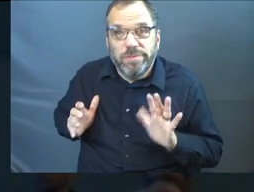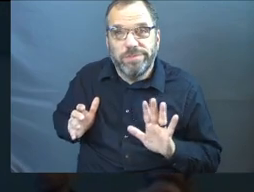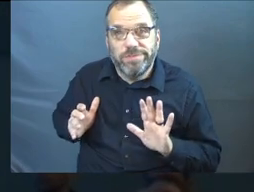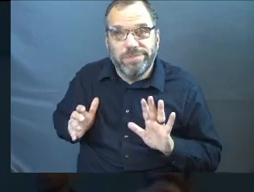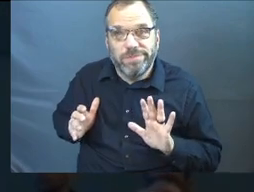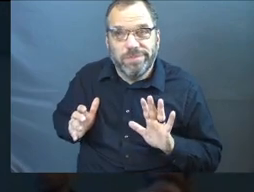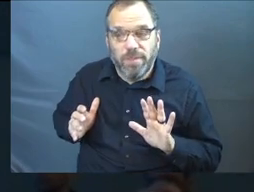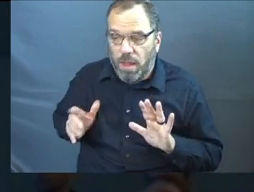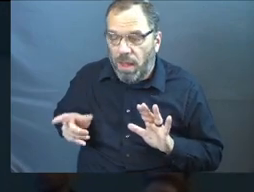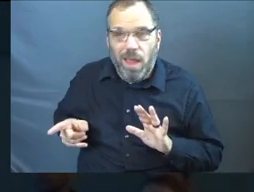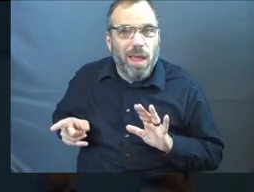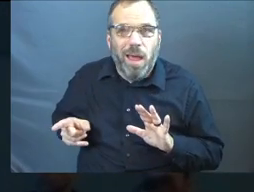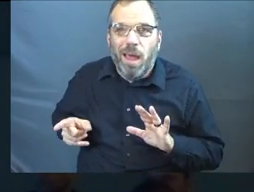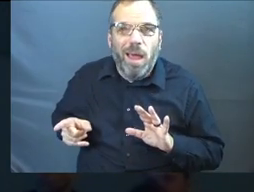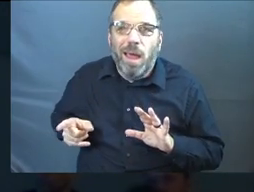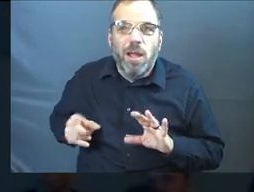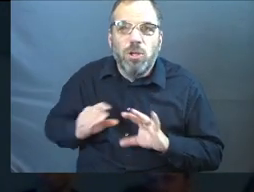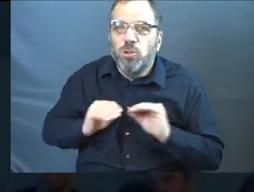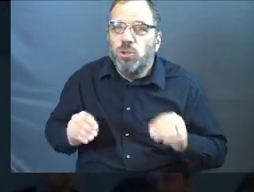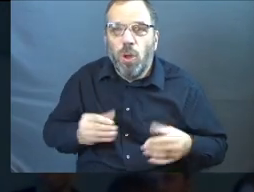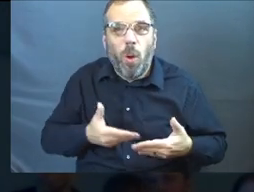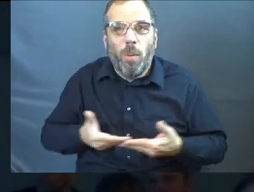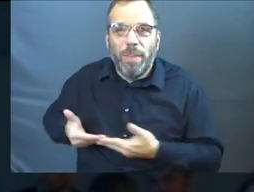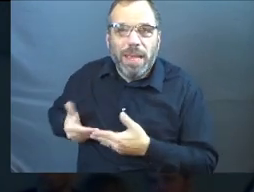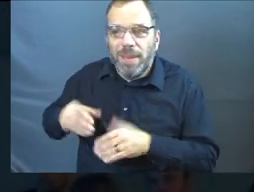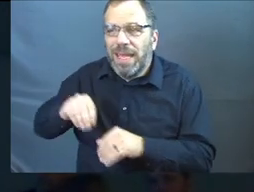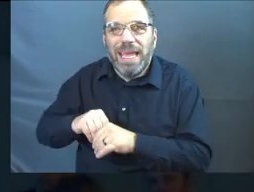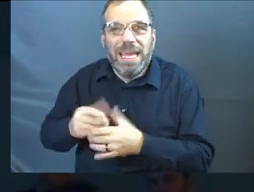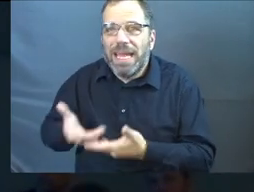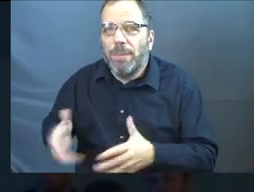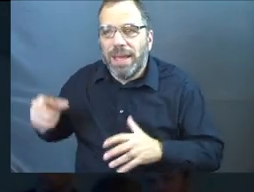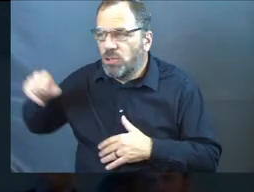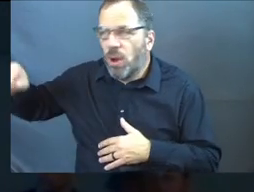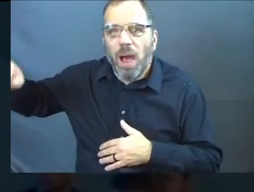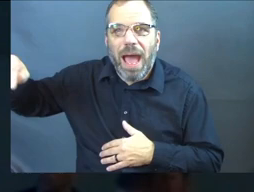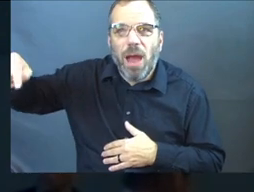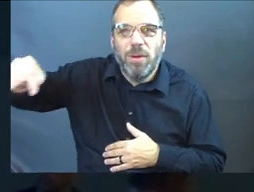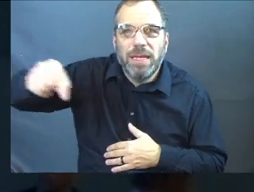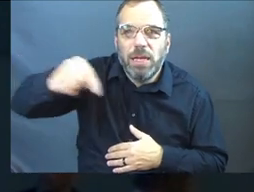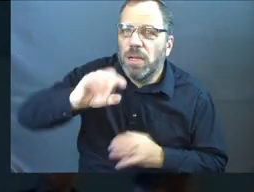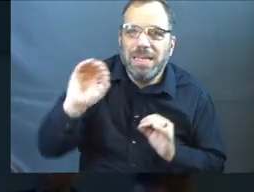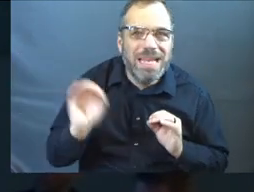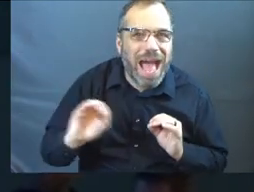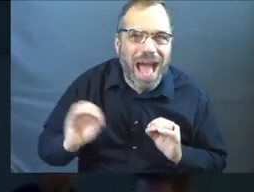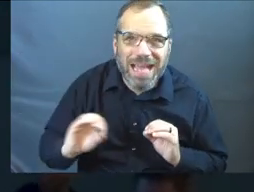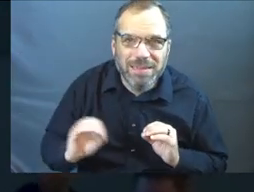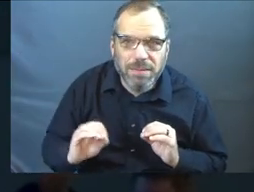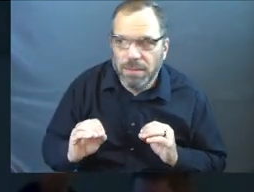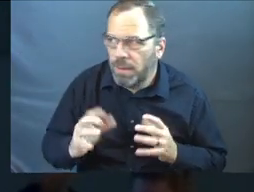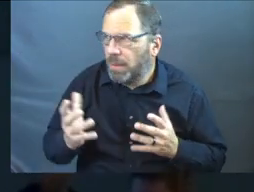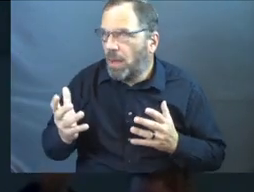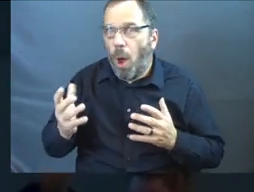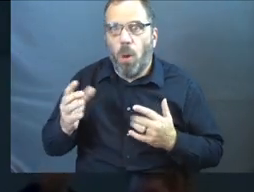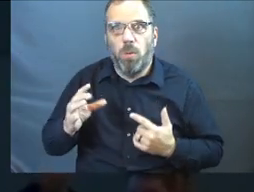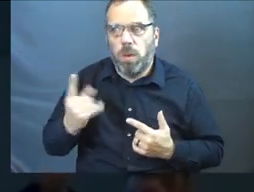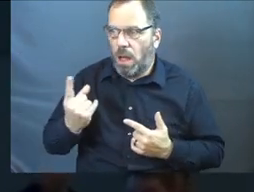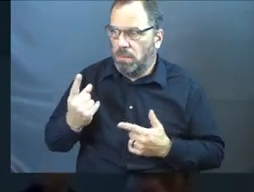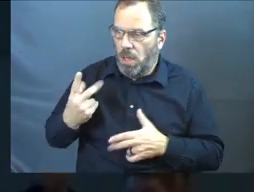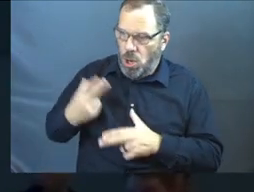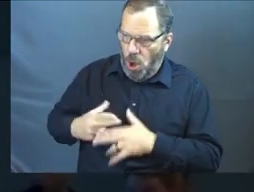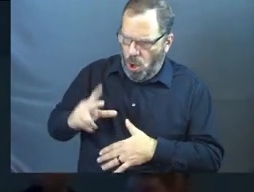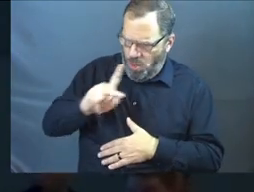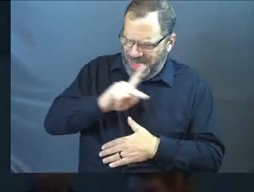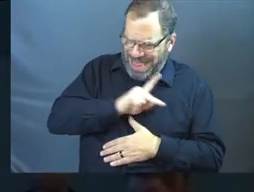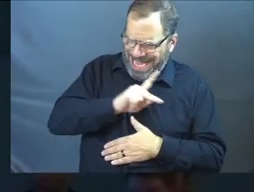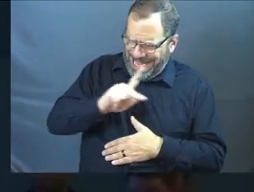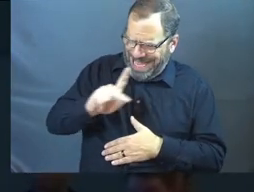you that there was not going to be another baby in a manger around them at all, right? Like, and especially one that is considered to be the